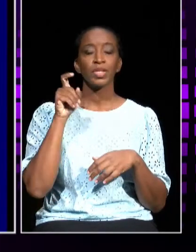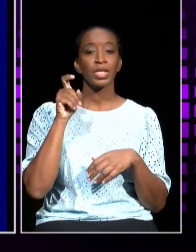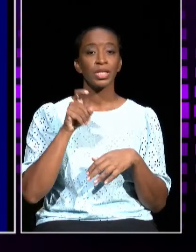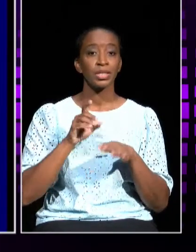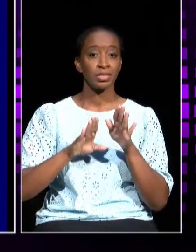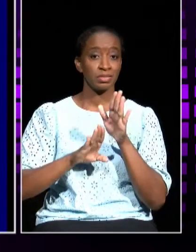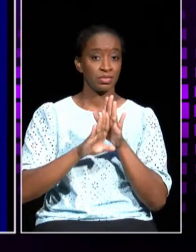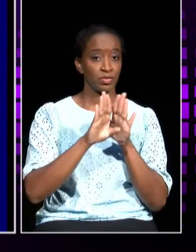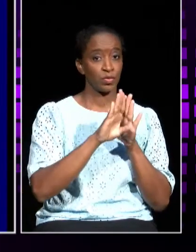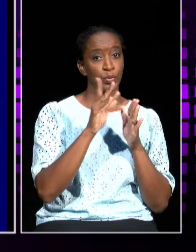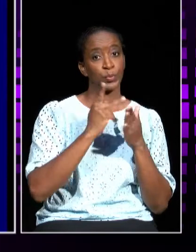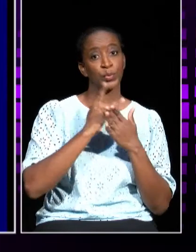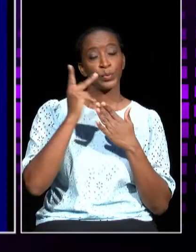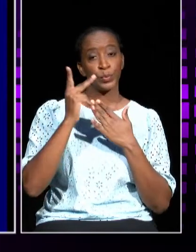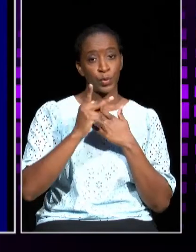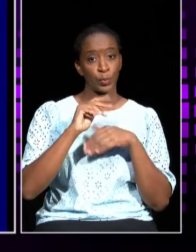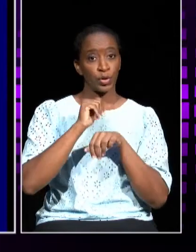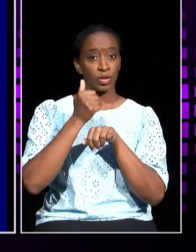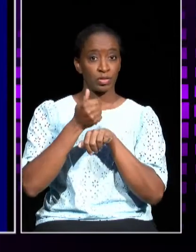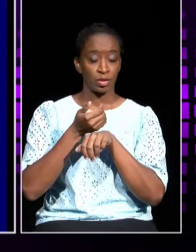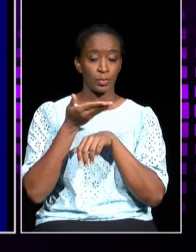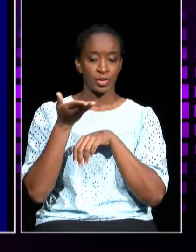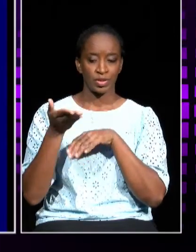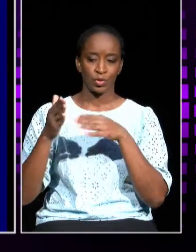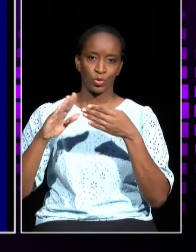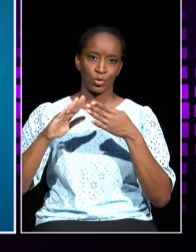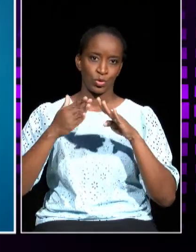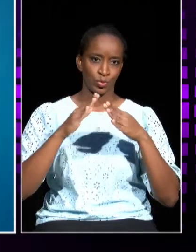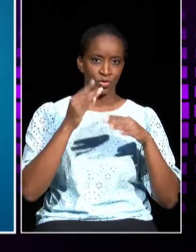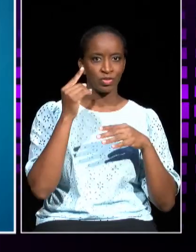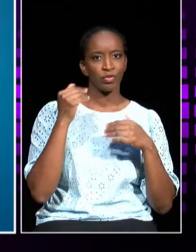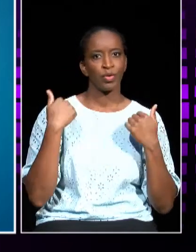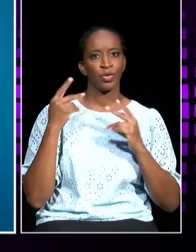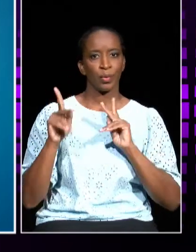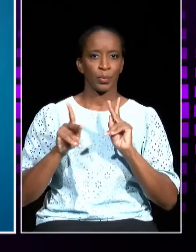be implemented at the community level for our young people.